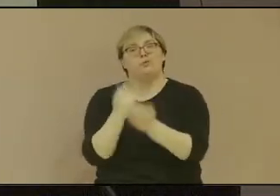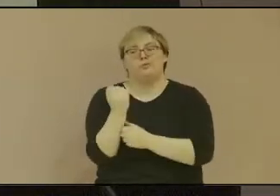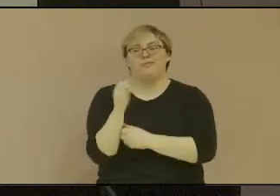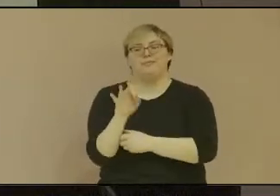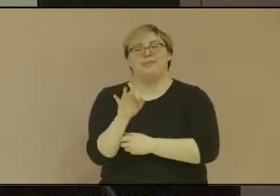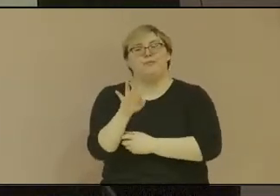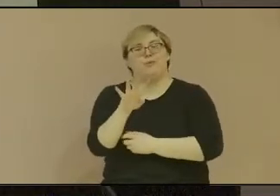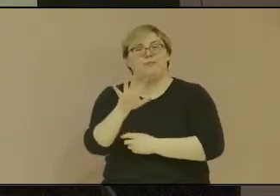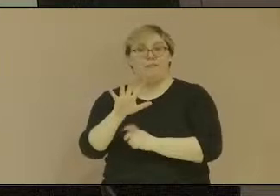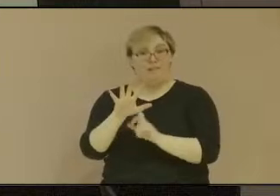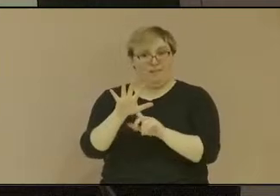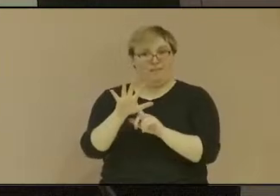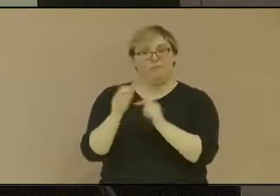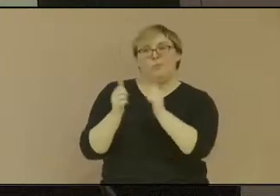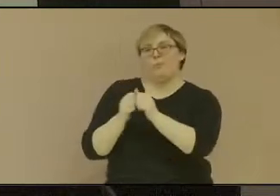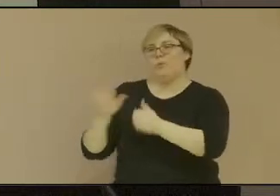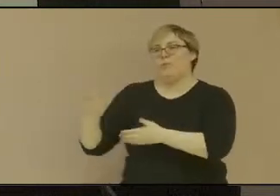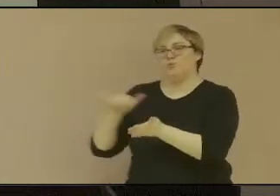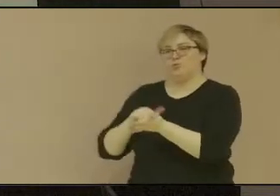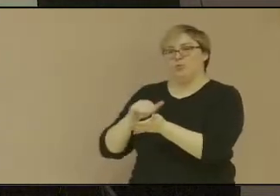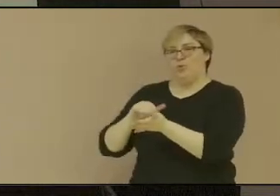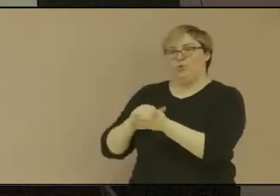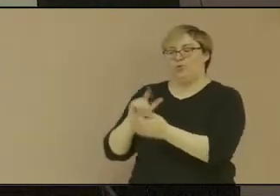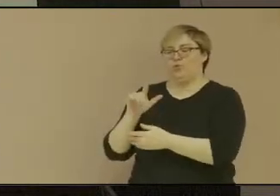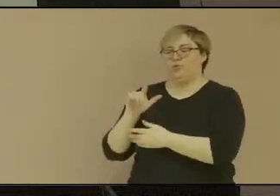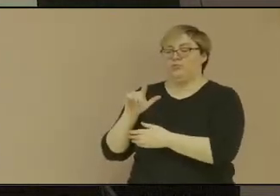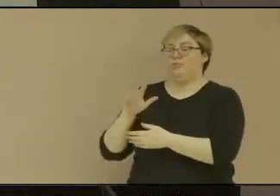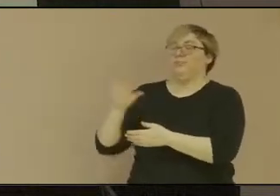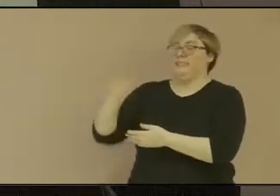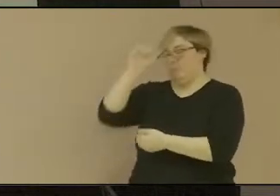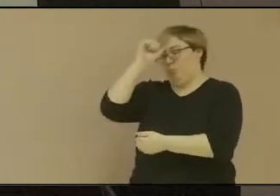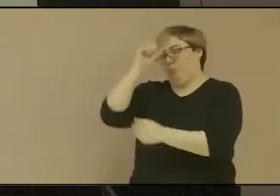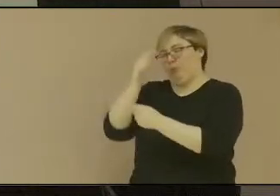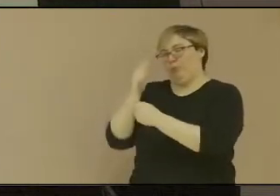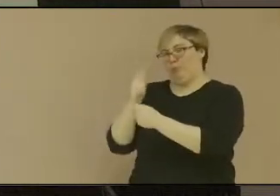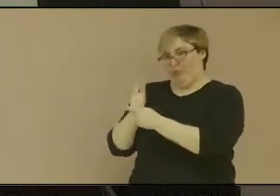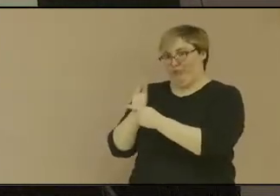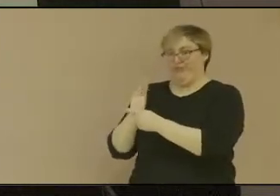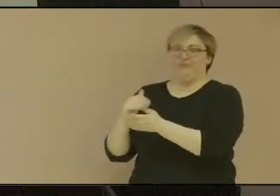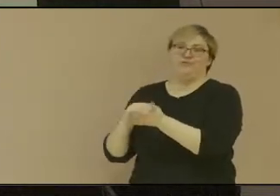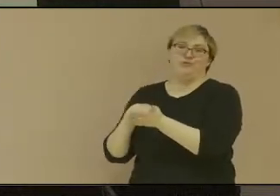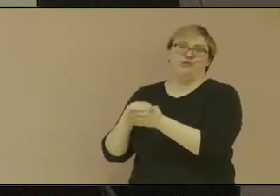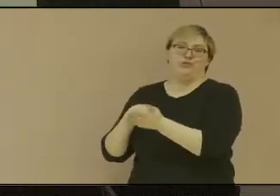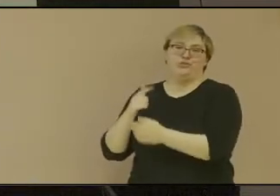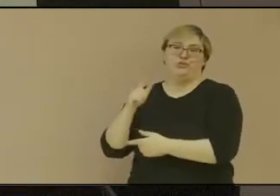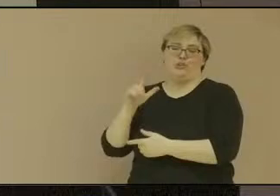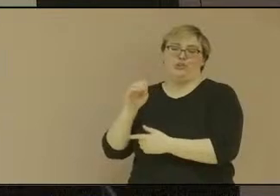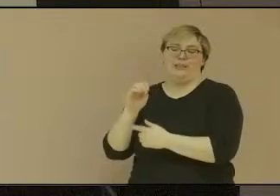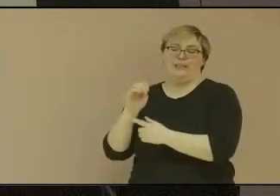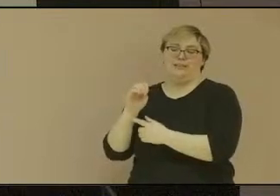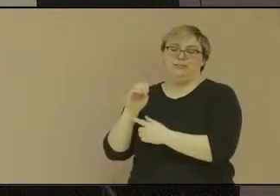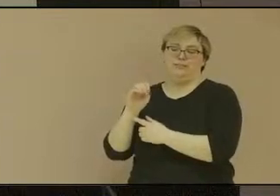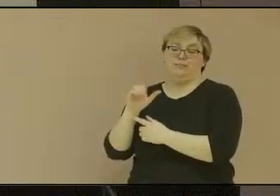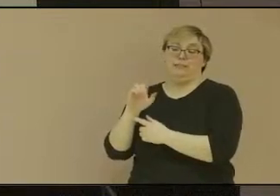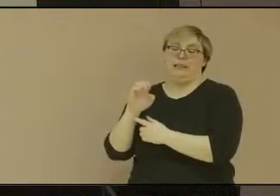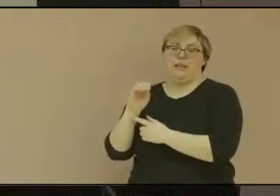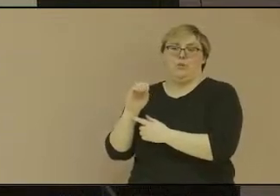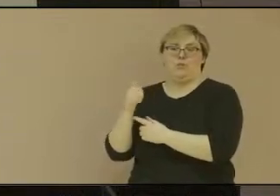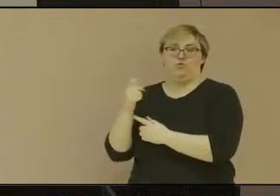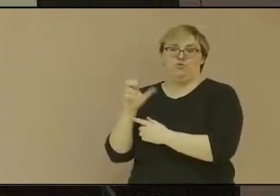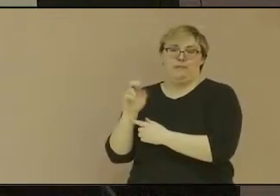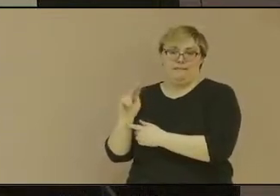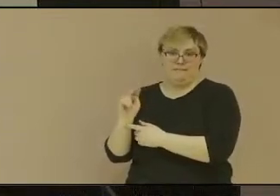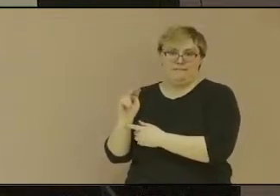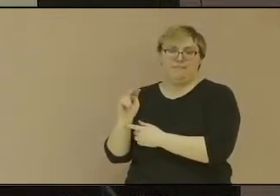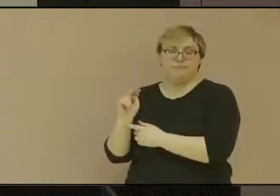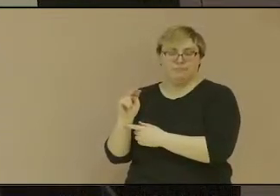brother, Dr. Leo Green. His medical excellence was recognized through fellowships with both